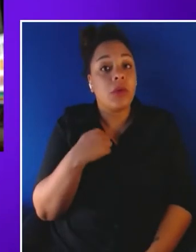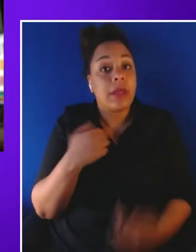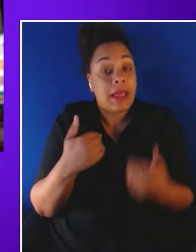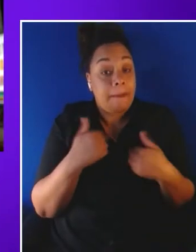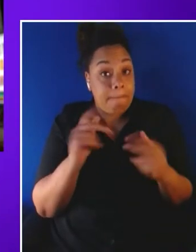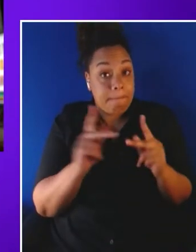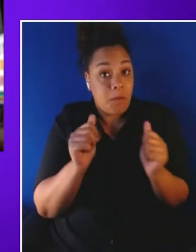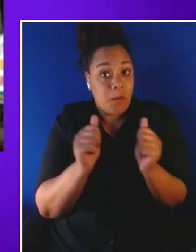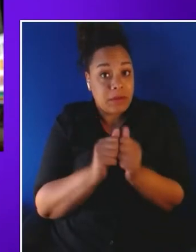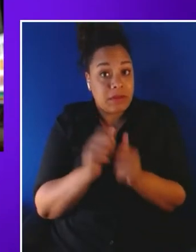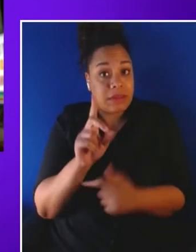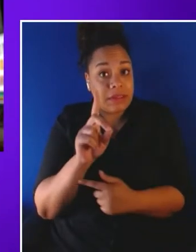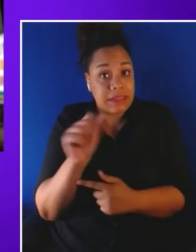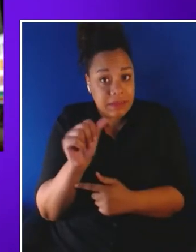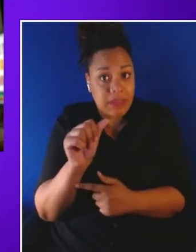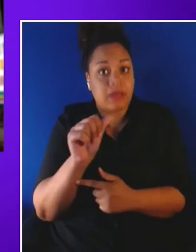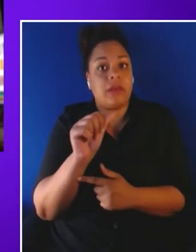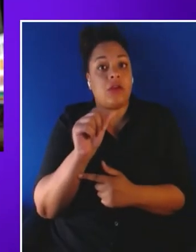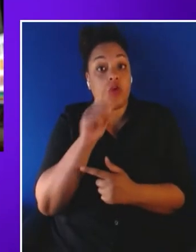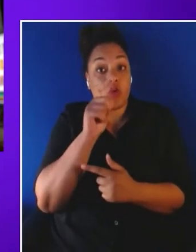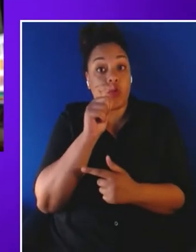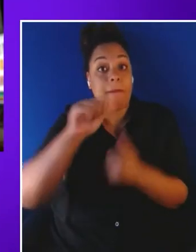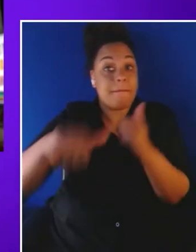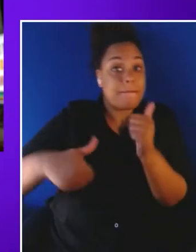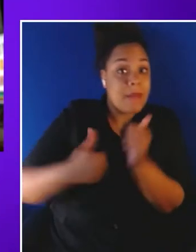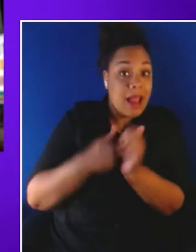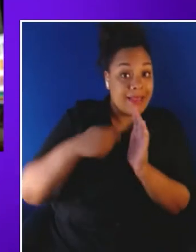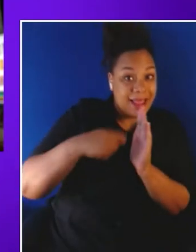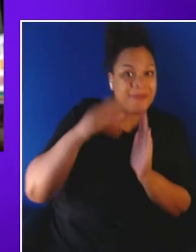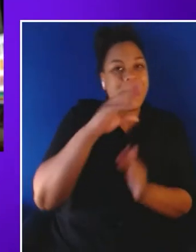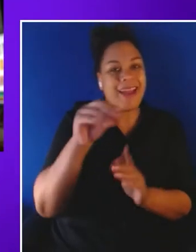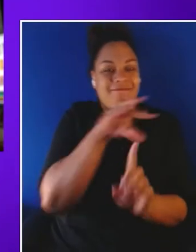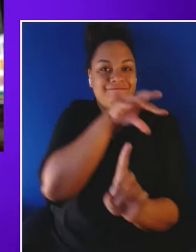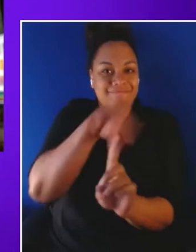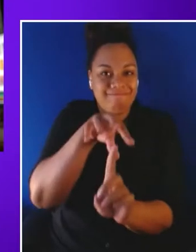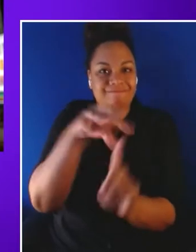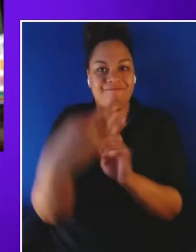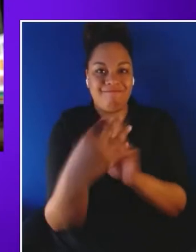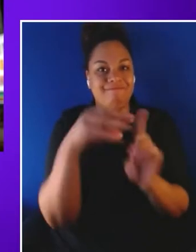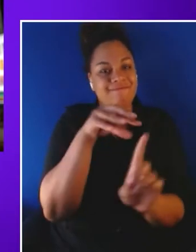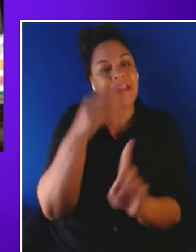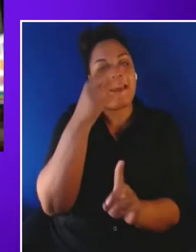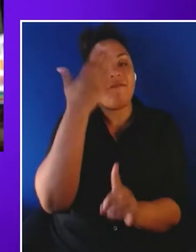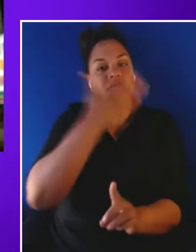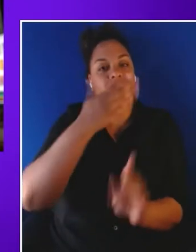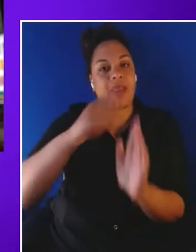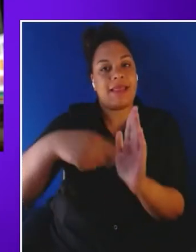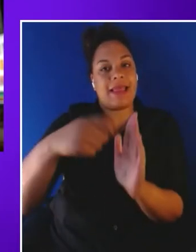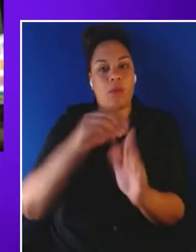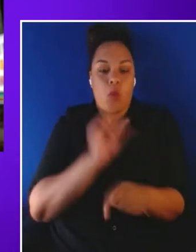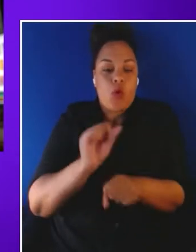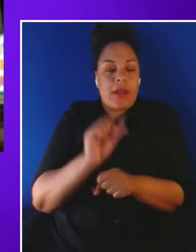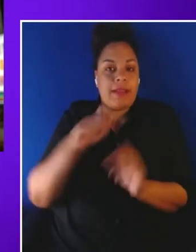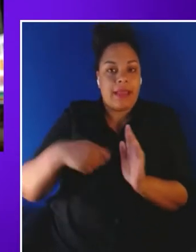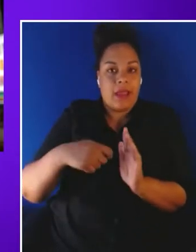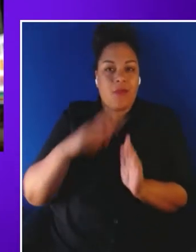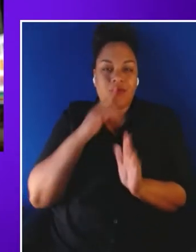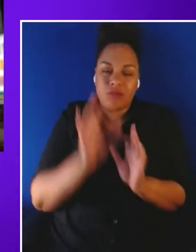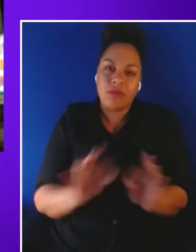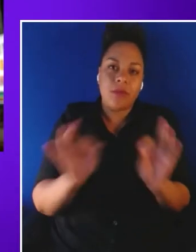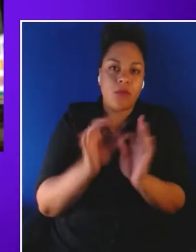disability behind the camera and in front of the camera. That was a very important part. Yeah.